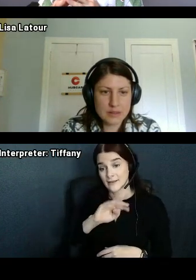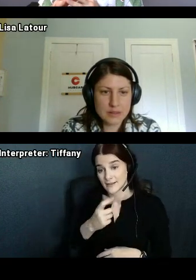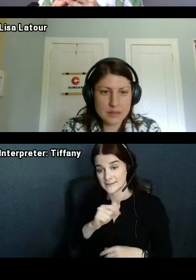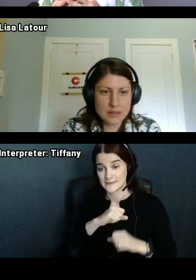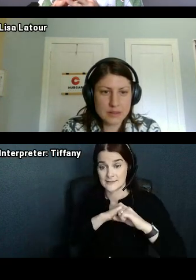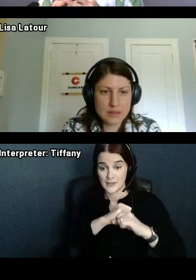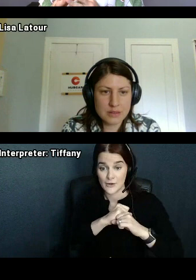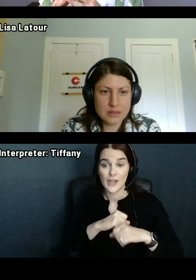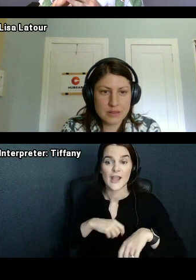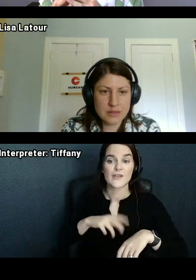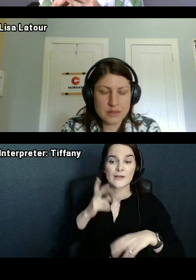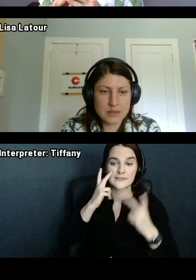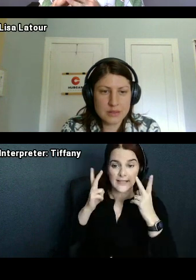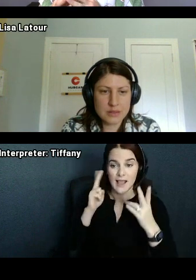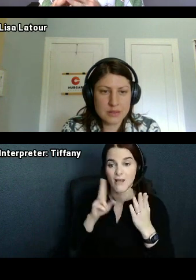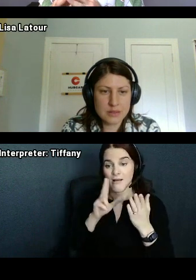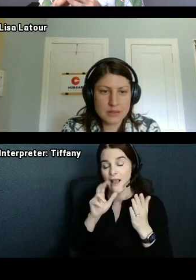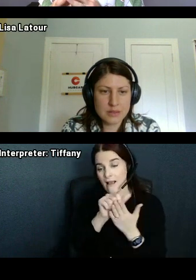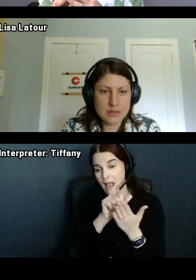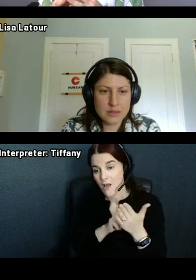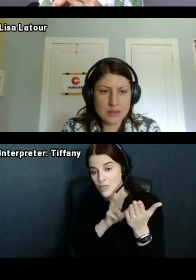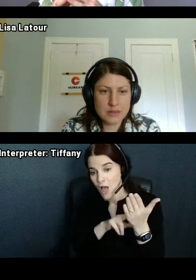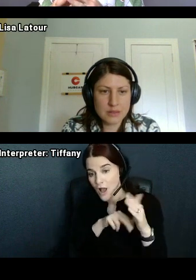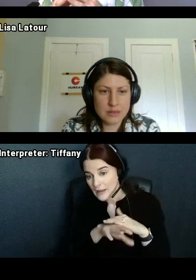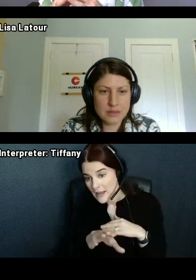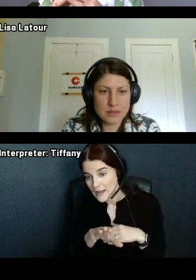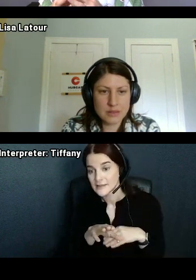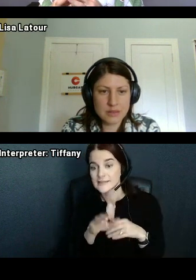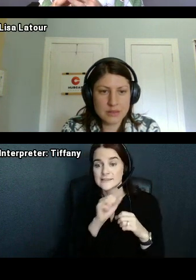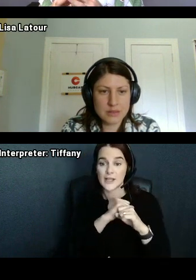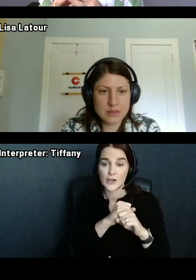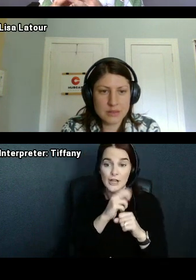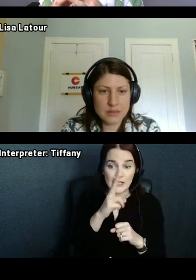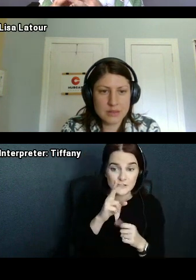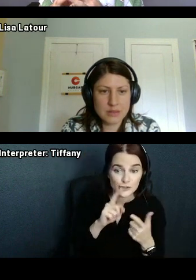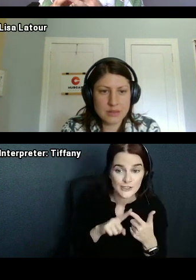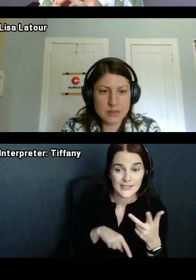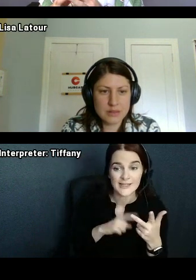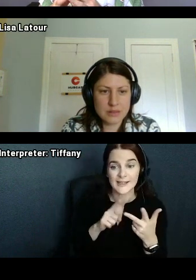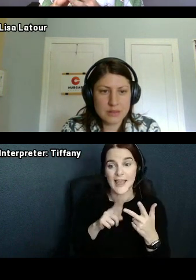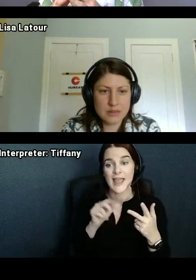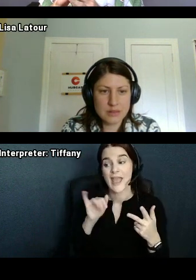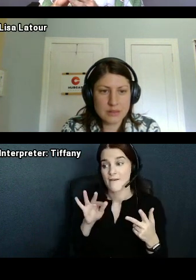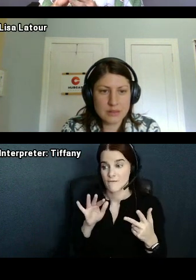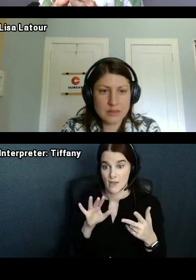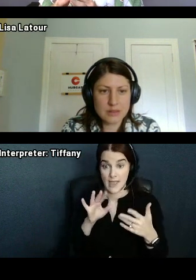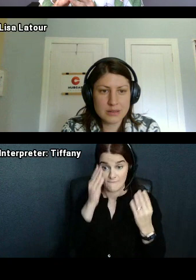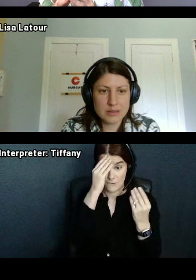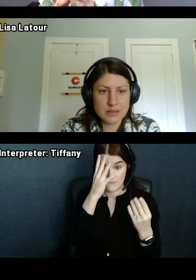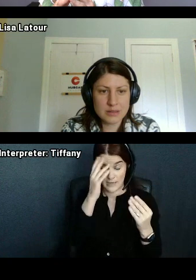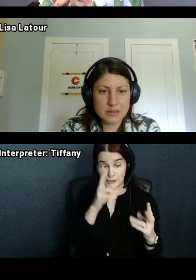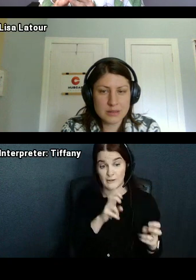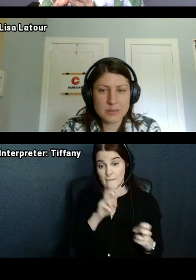history, if anyone's been exporting content. So that's all stored in here.